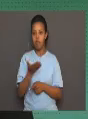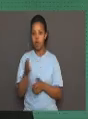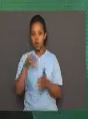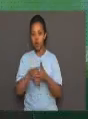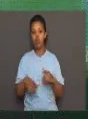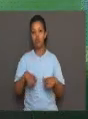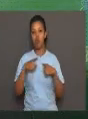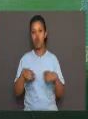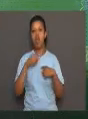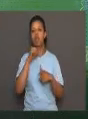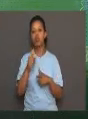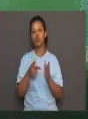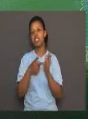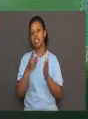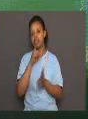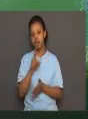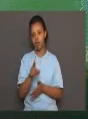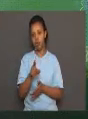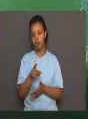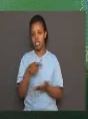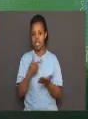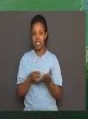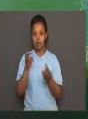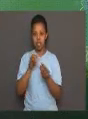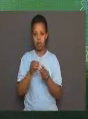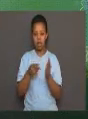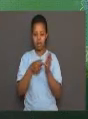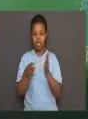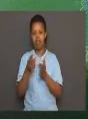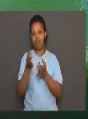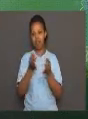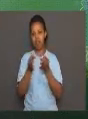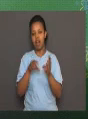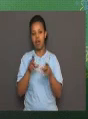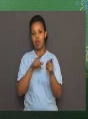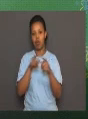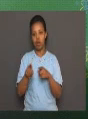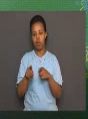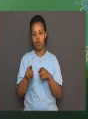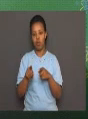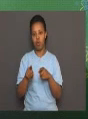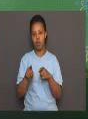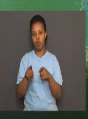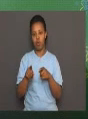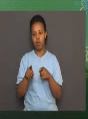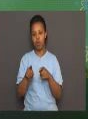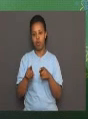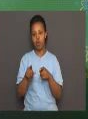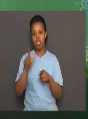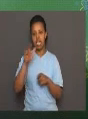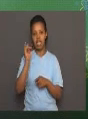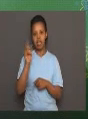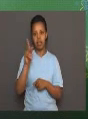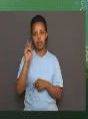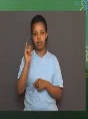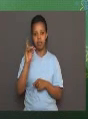substance. We also briefly discussed the structure and functions of